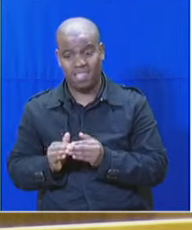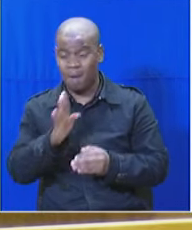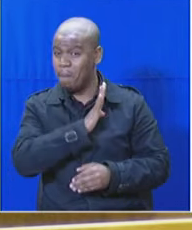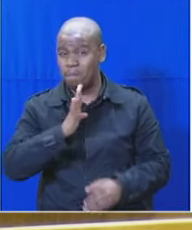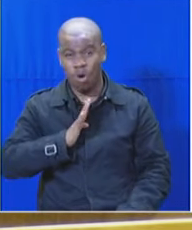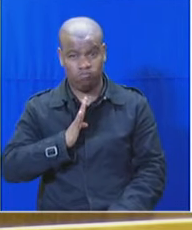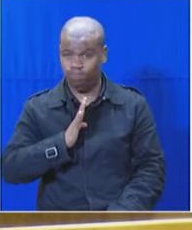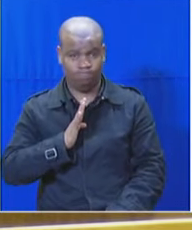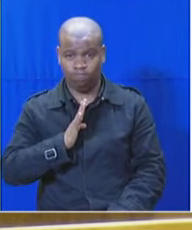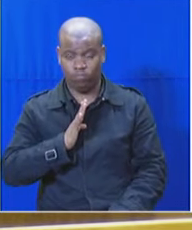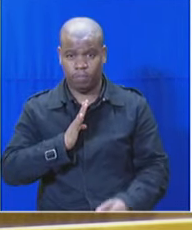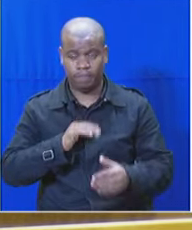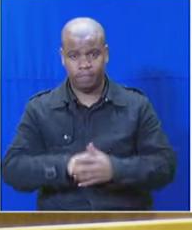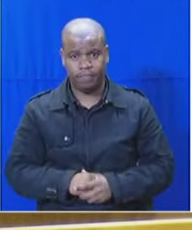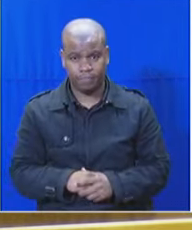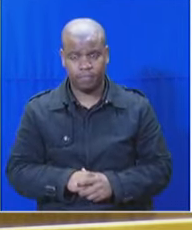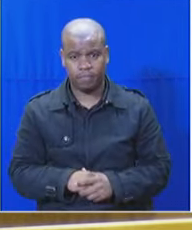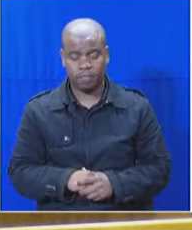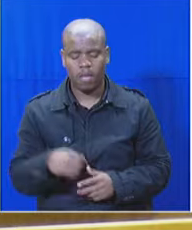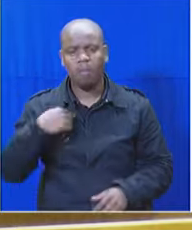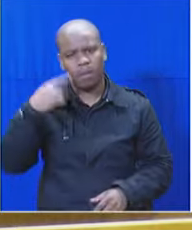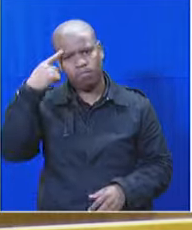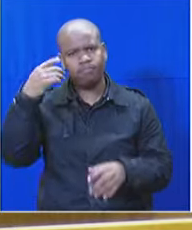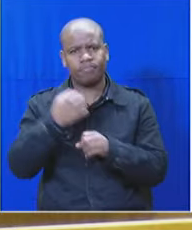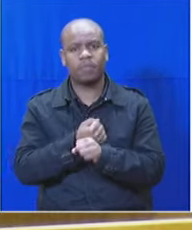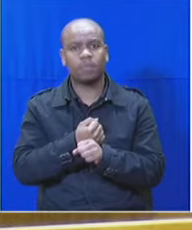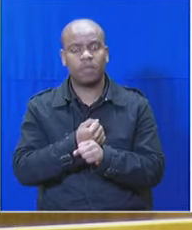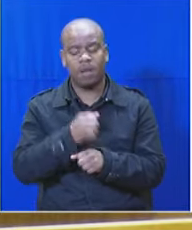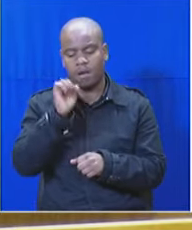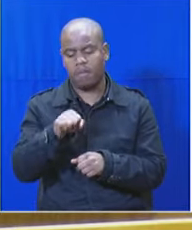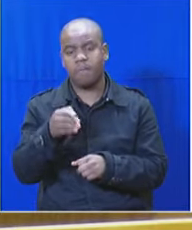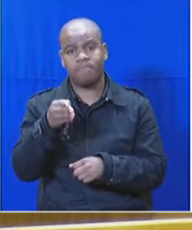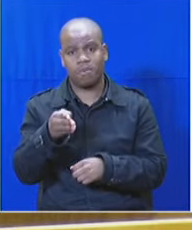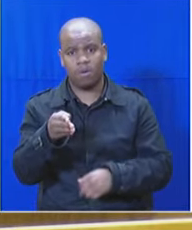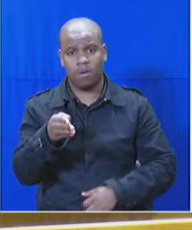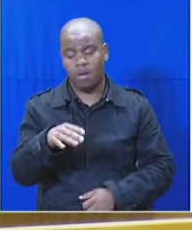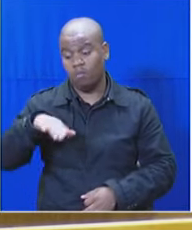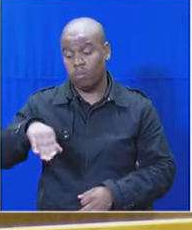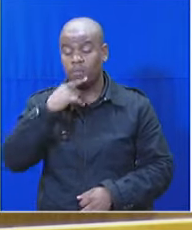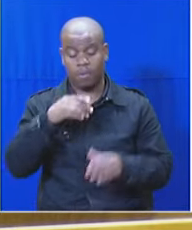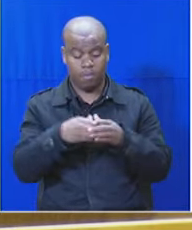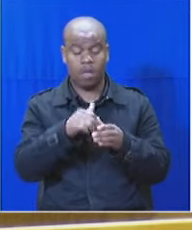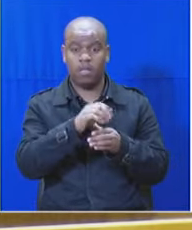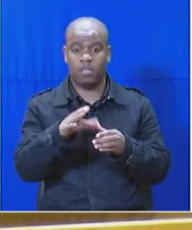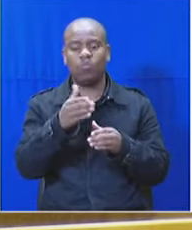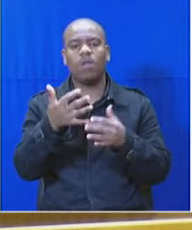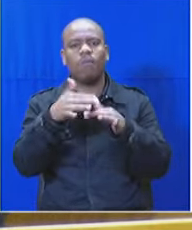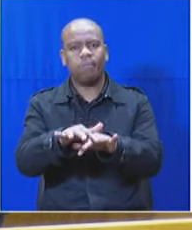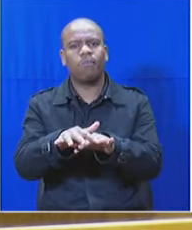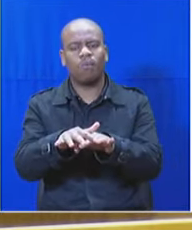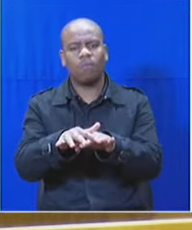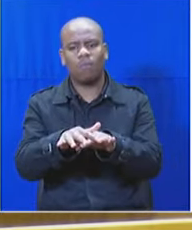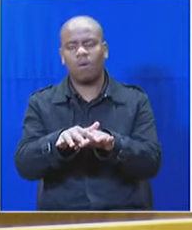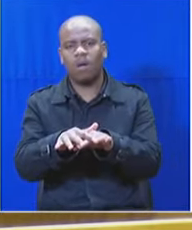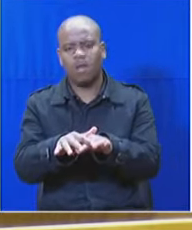Ngibona ngathi minister kunale perception la intanda ukuyisho ukuthi the ANC will rule till Jesus come back. Ne board isamile